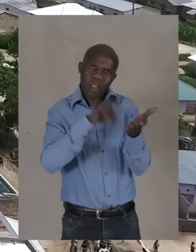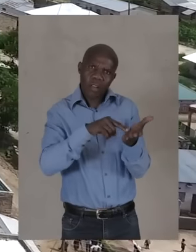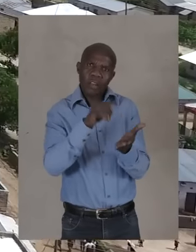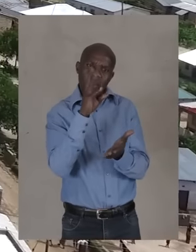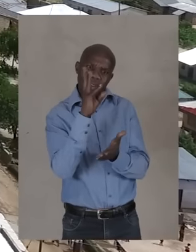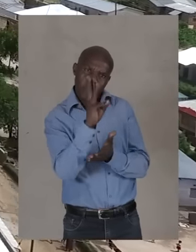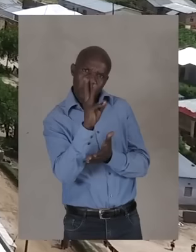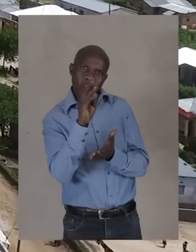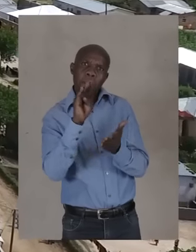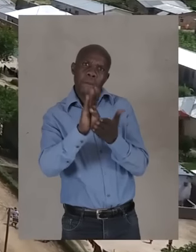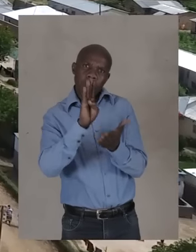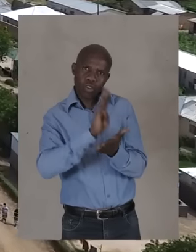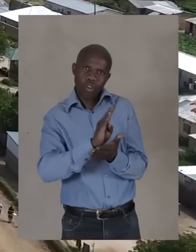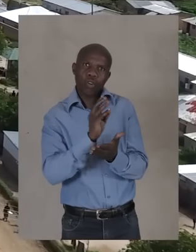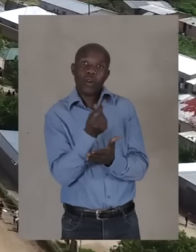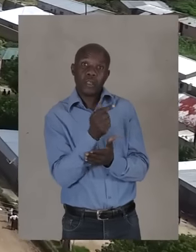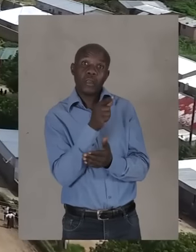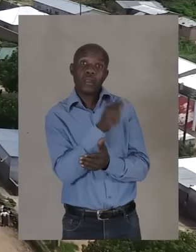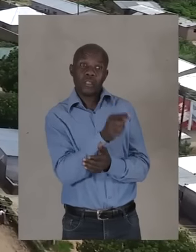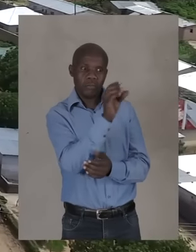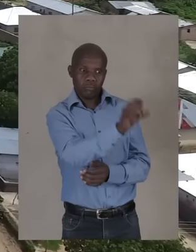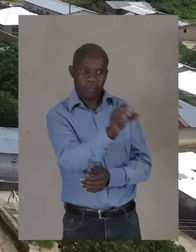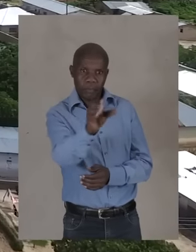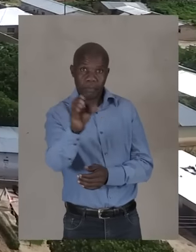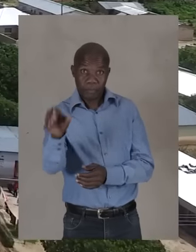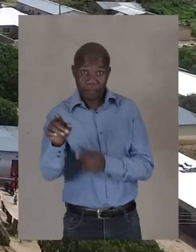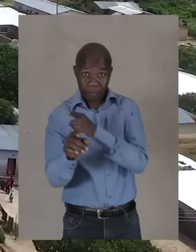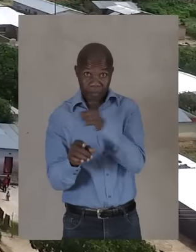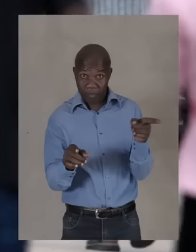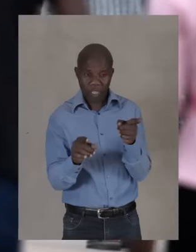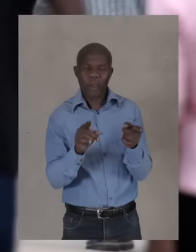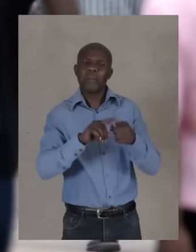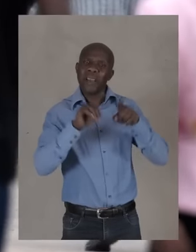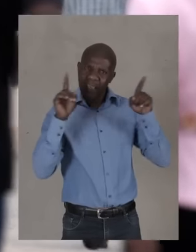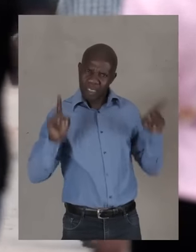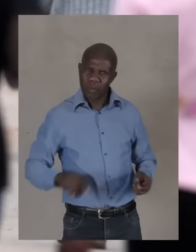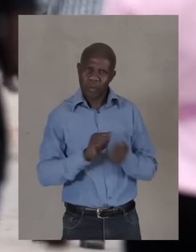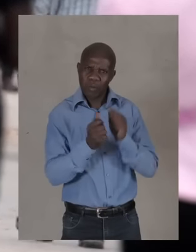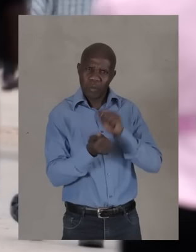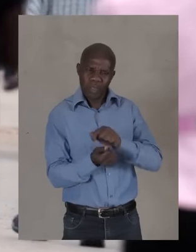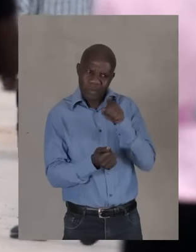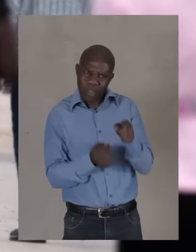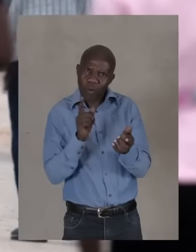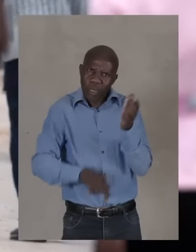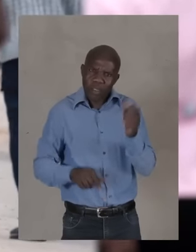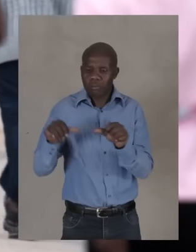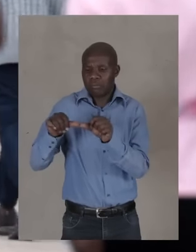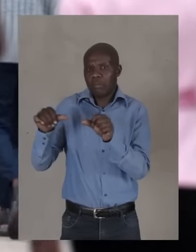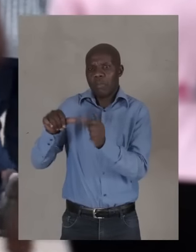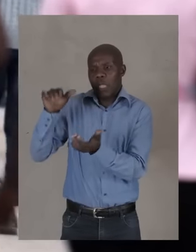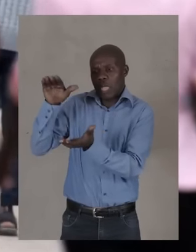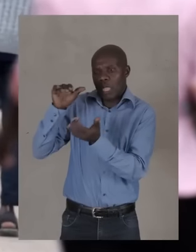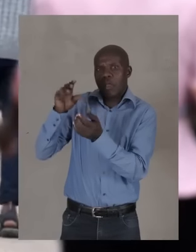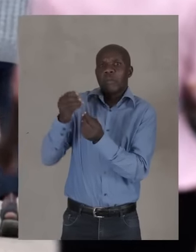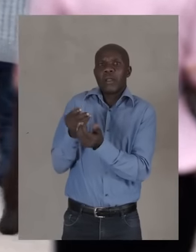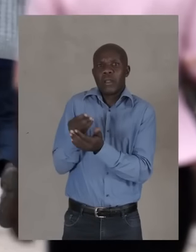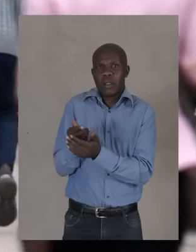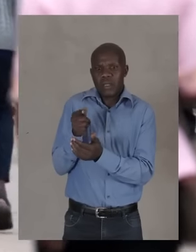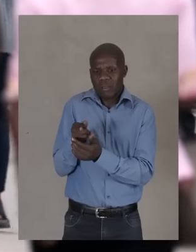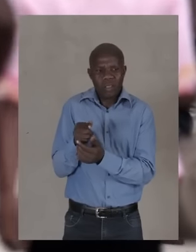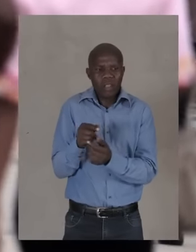allocation amounting to 1.6 million kwacha per constituency. The main challenge was the size of the fund, which limited